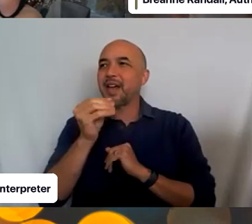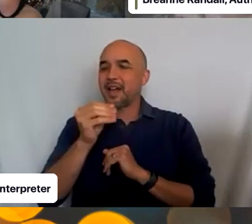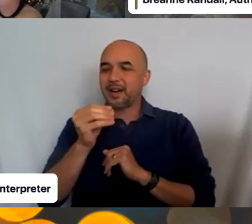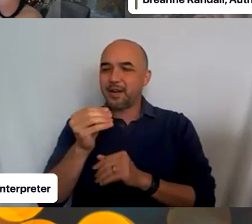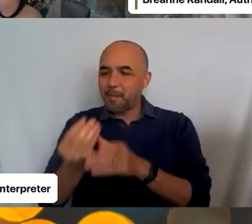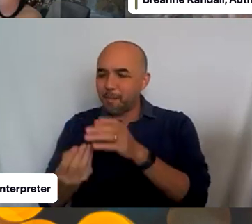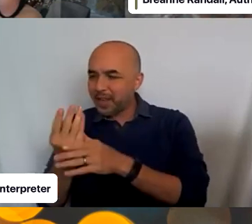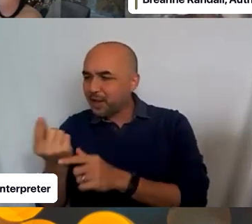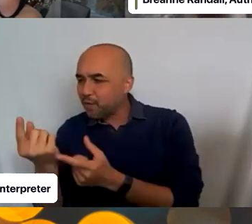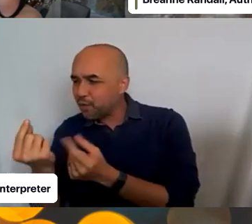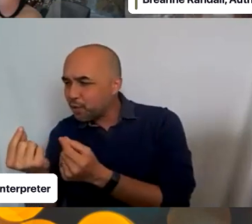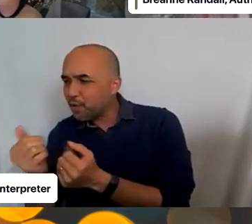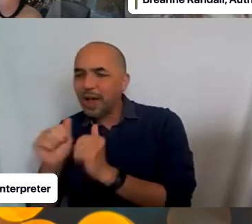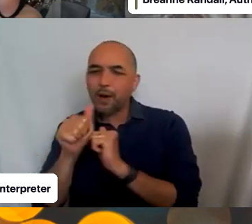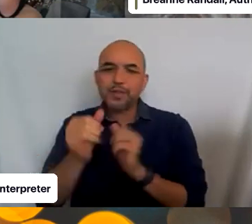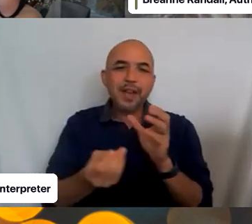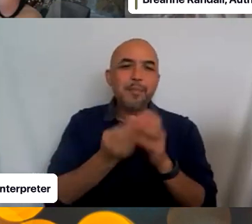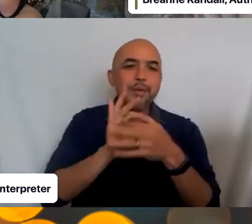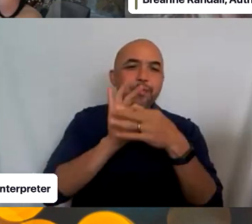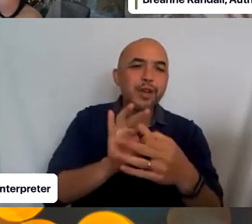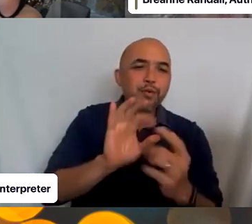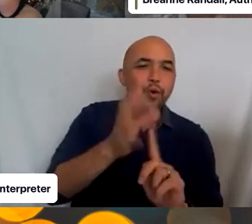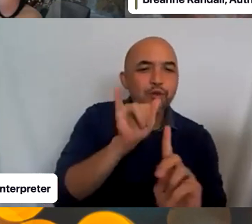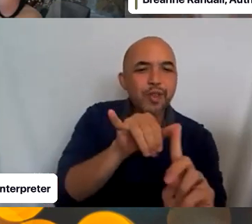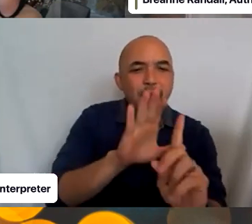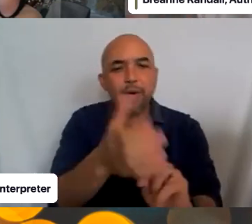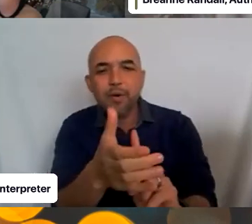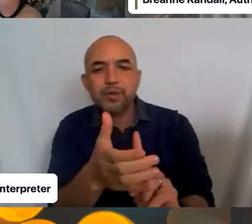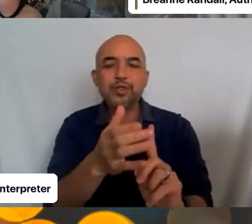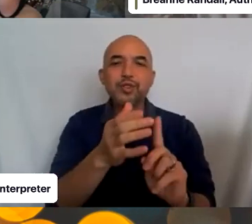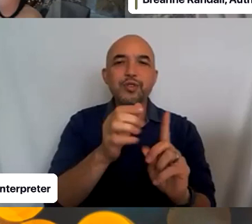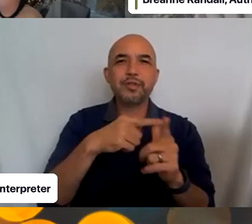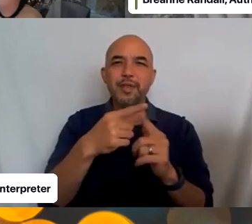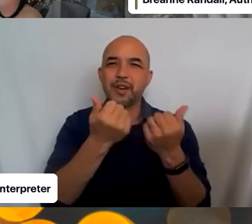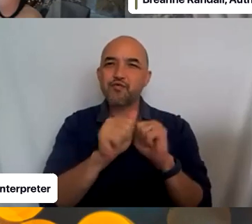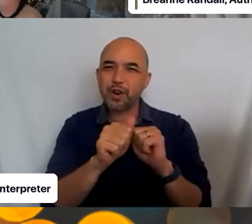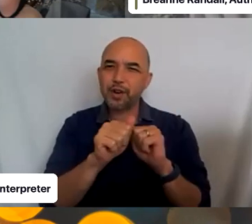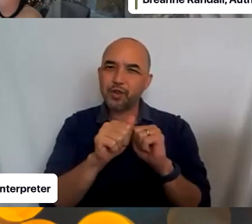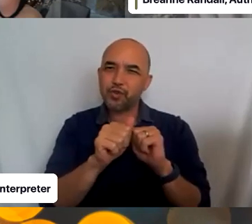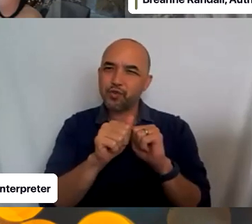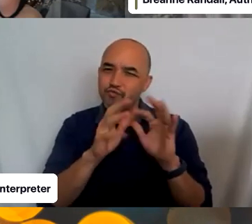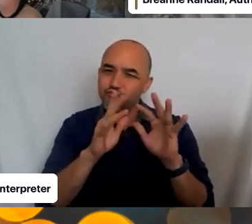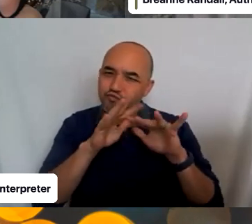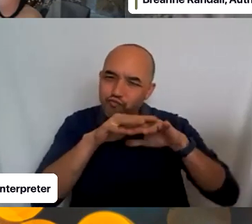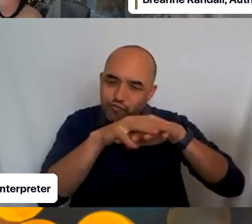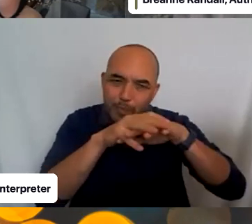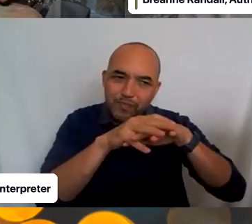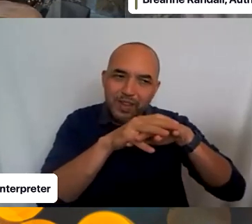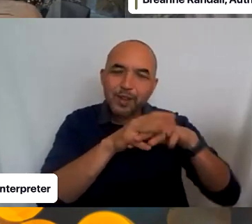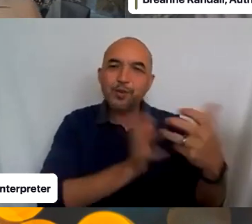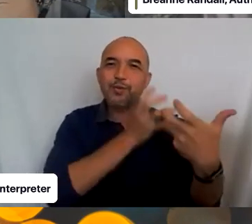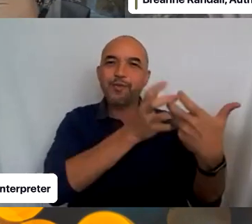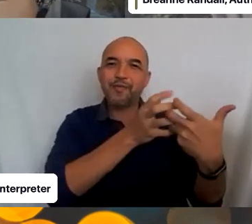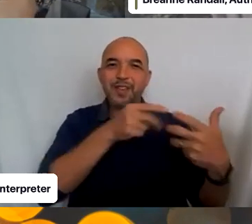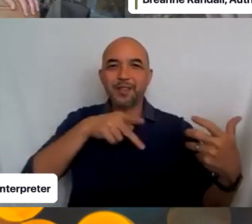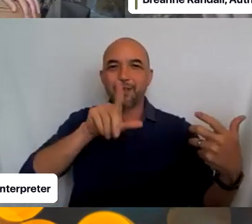mean in this culture and kind of tying it all together to fit the themes of the book and what I needed to do for the plot. Well,